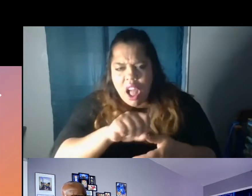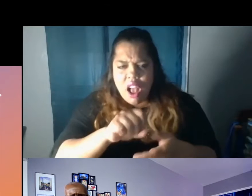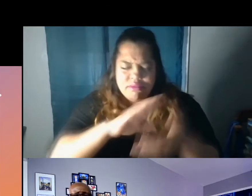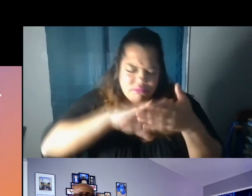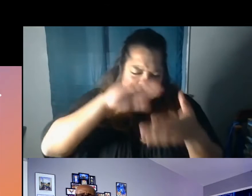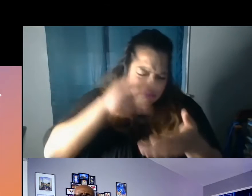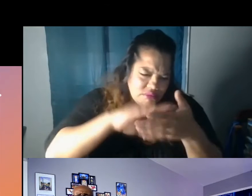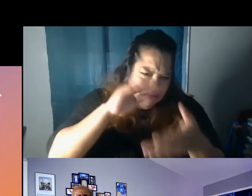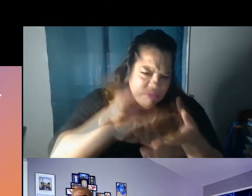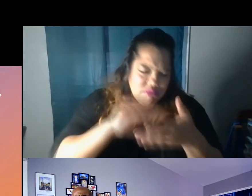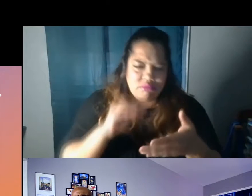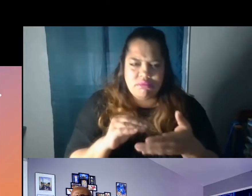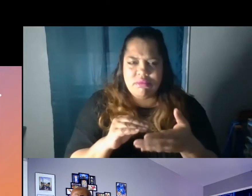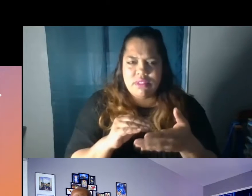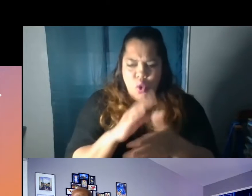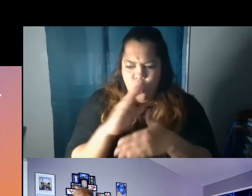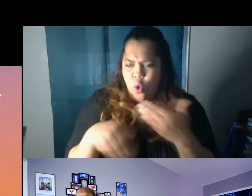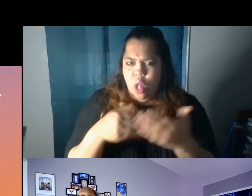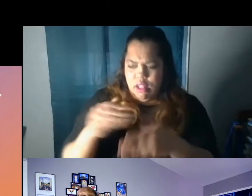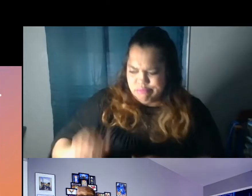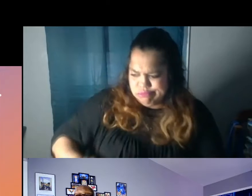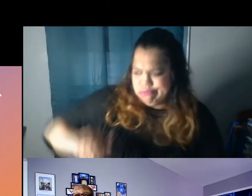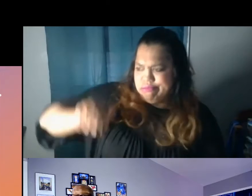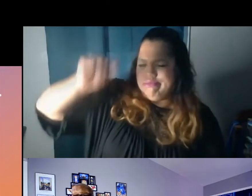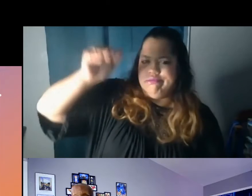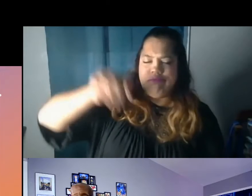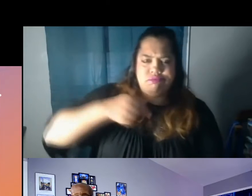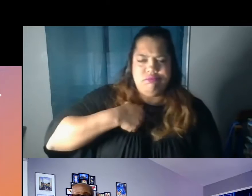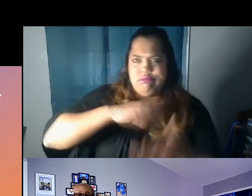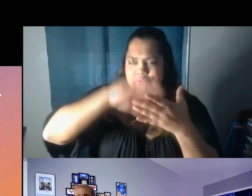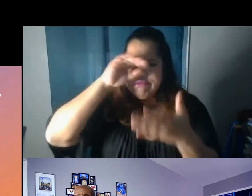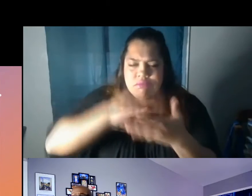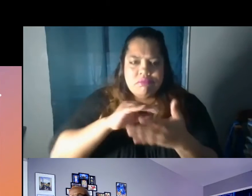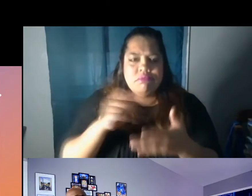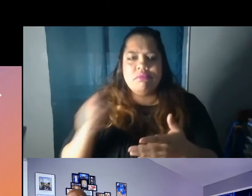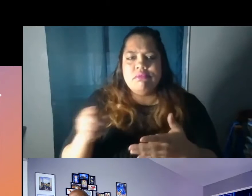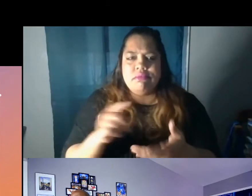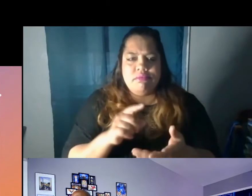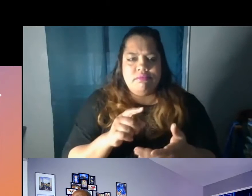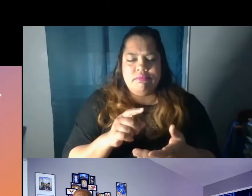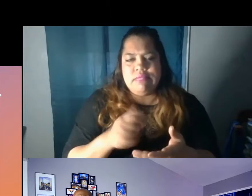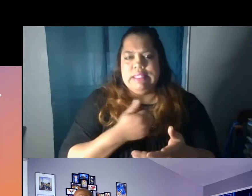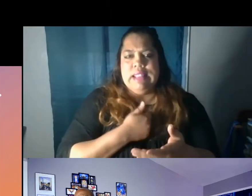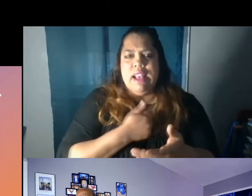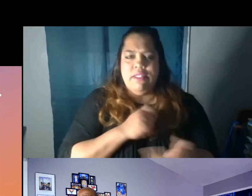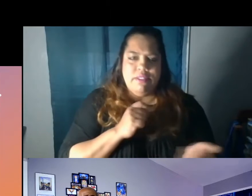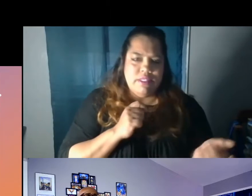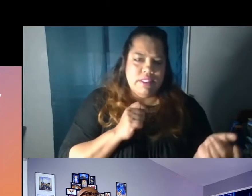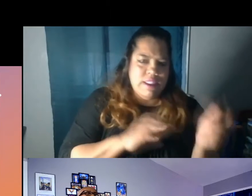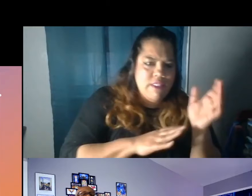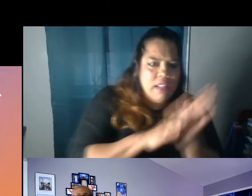self-development, personal transformation, transmutation, and self-awakening,